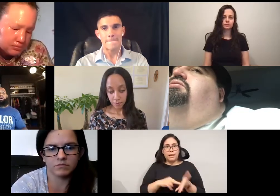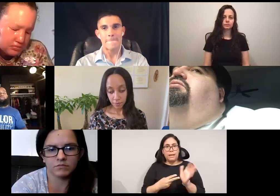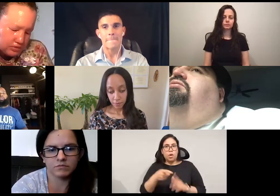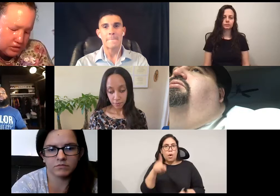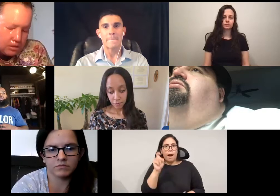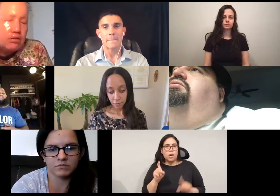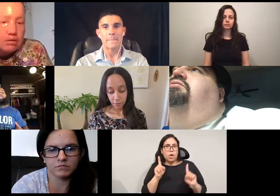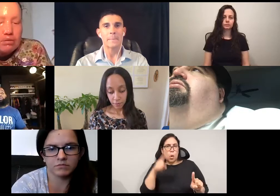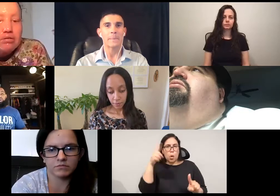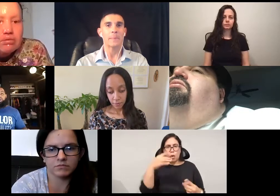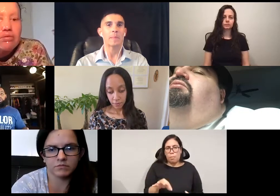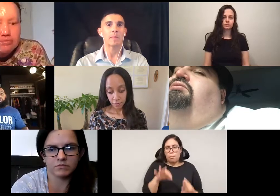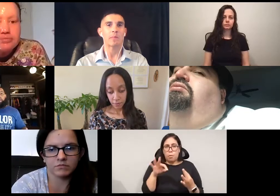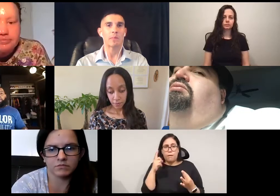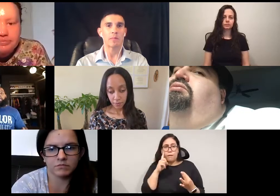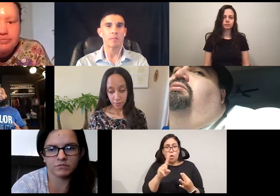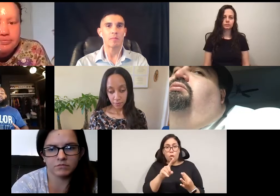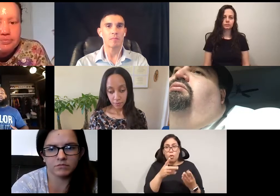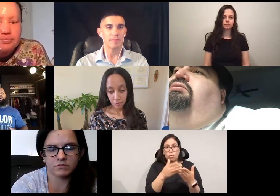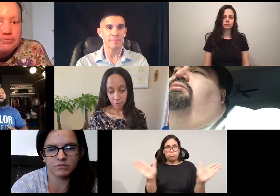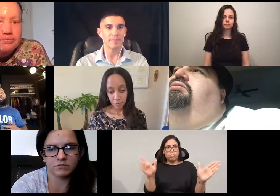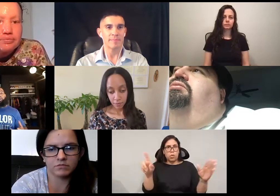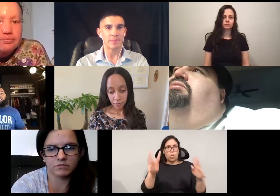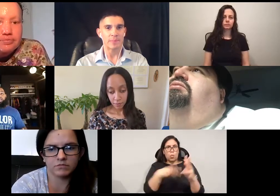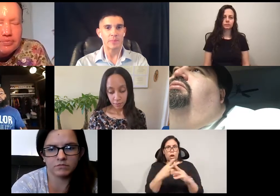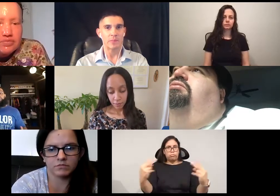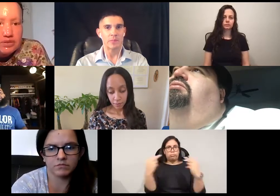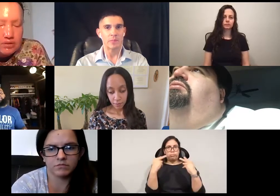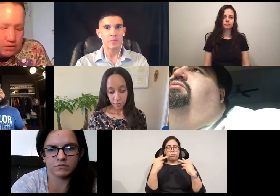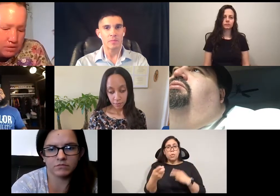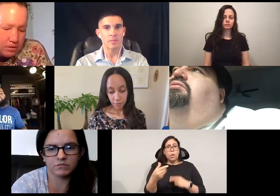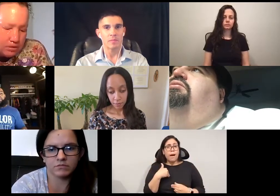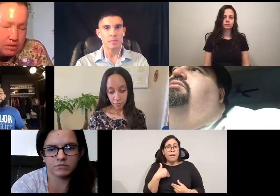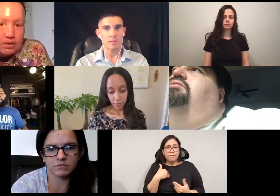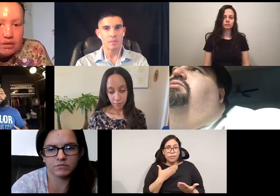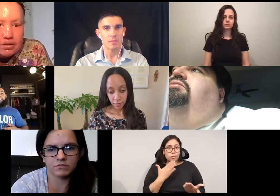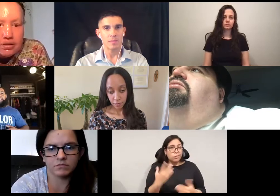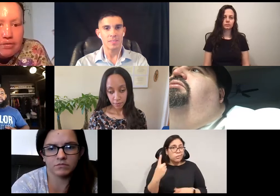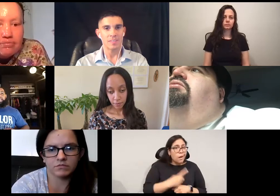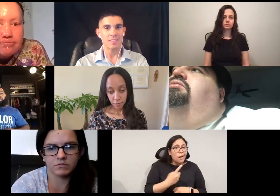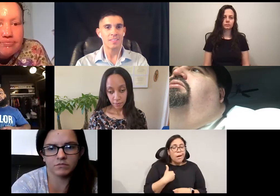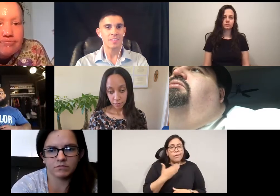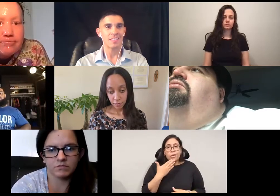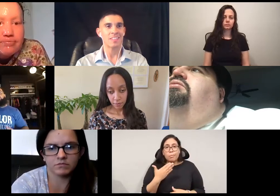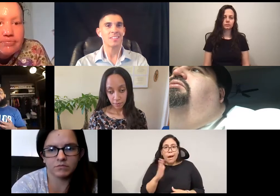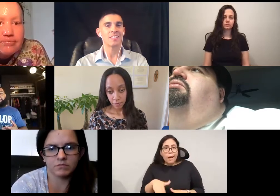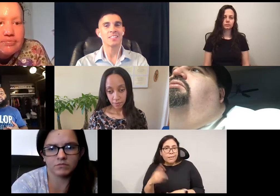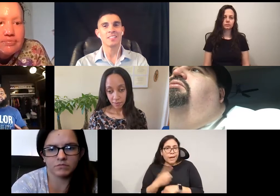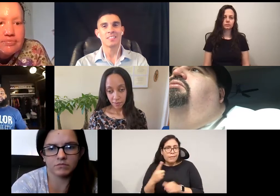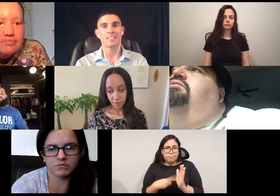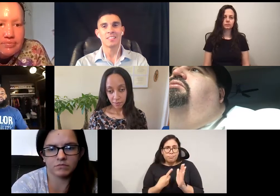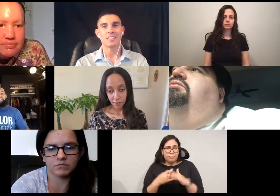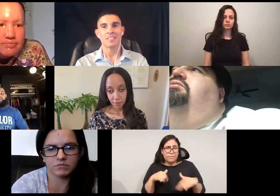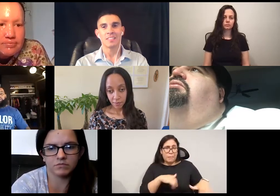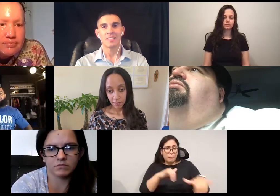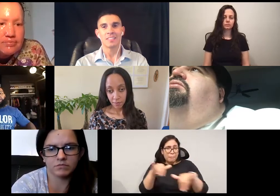look perfect for the rest of the world, even though you have your good and bad days. And I think that, again,